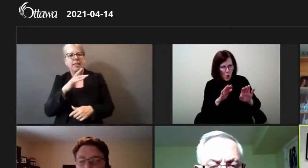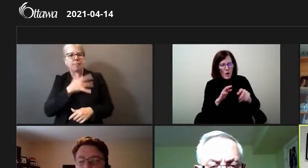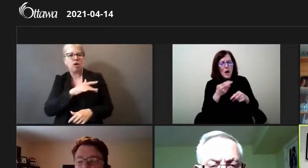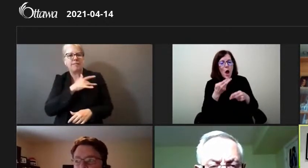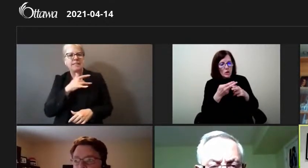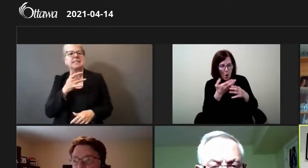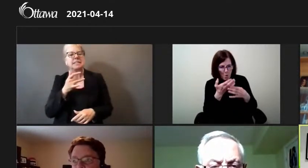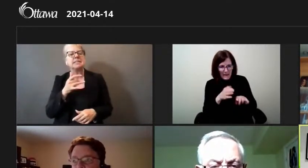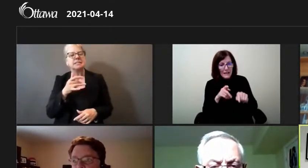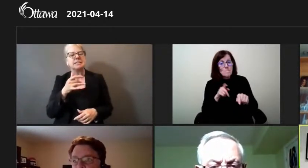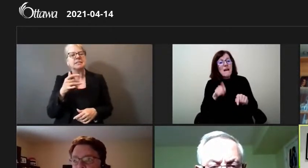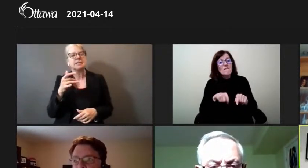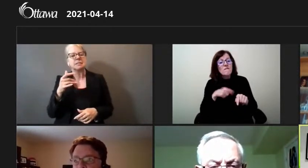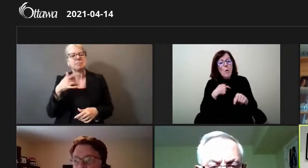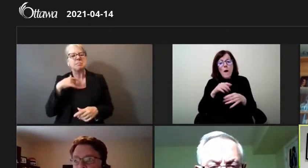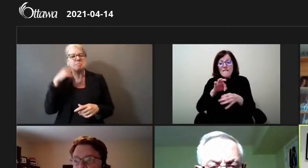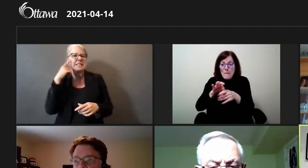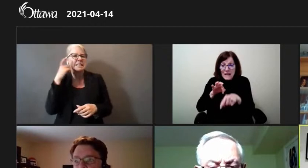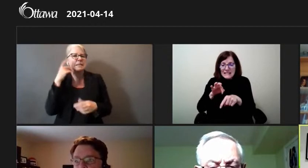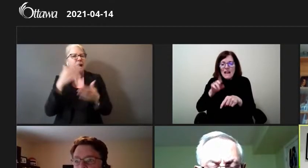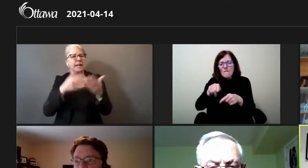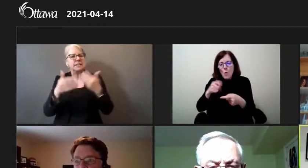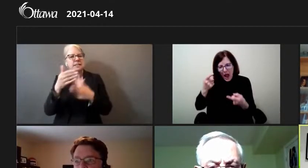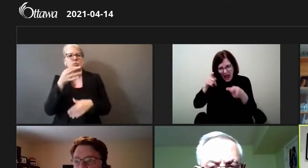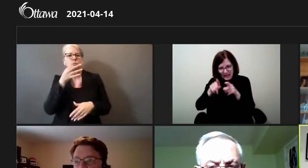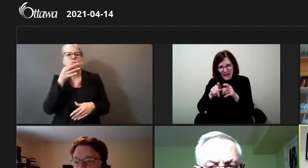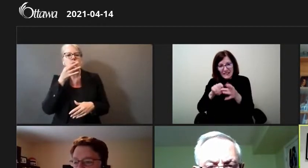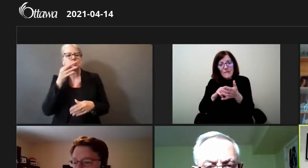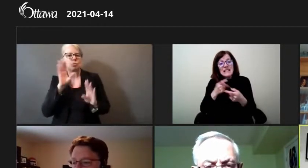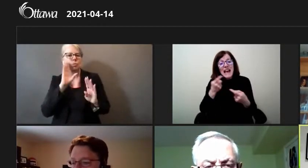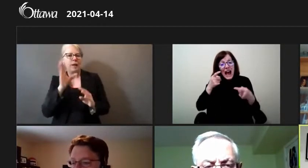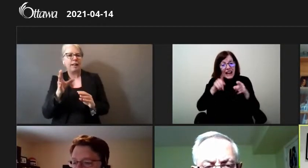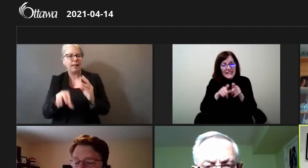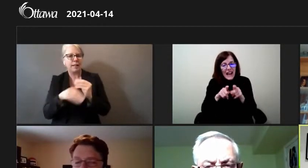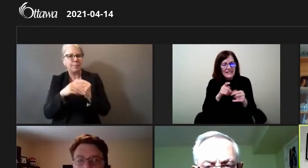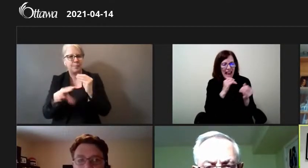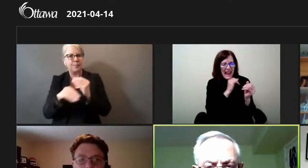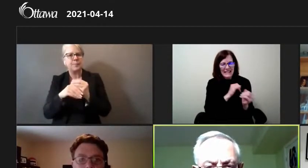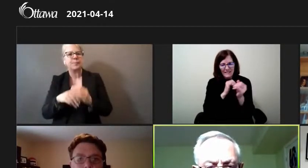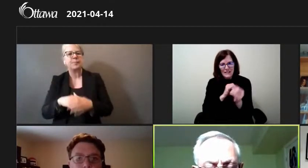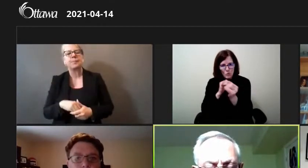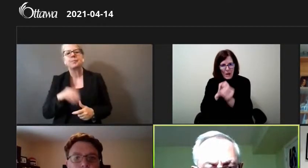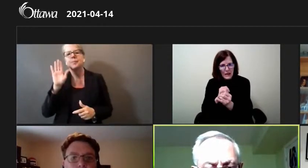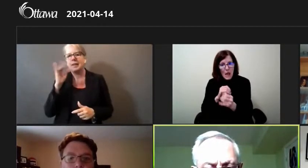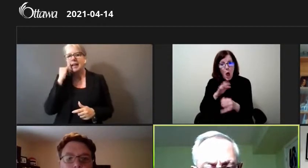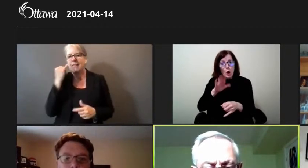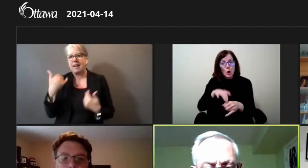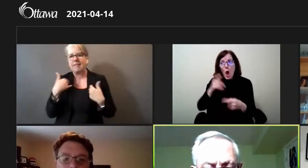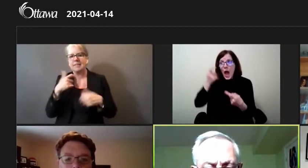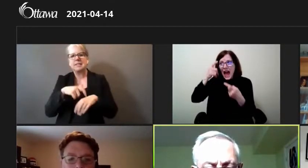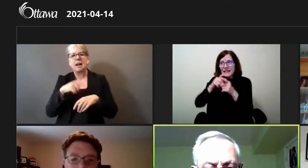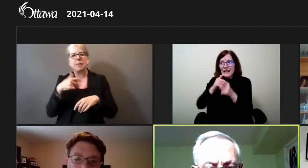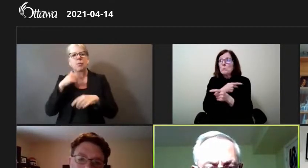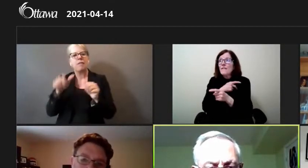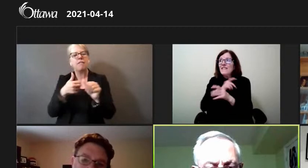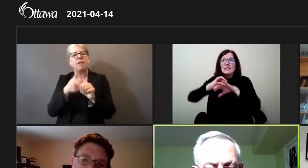would suspect that they will be coming in the near future, hopefully. Thank you. And if I have time, I'd like to follow up on